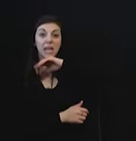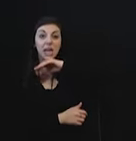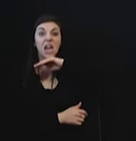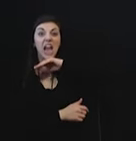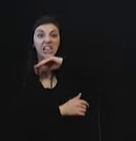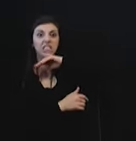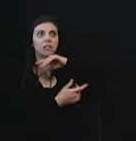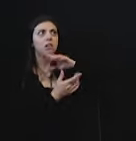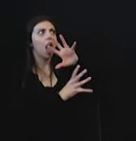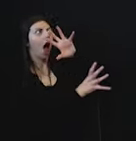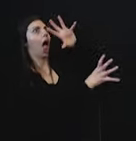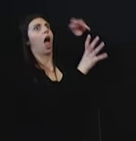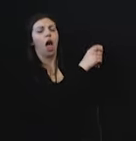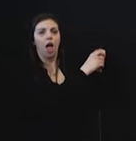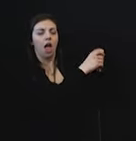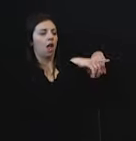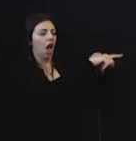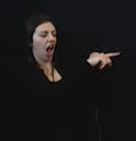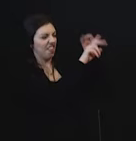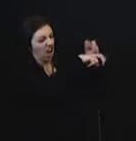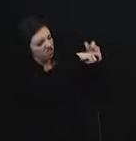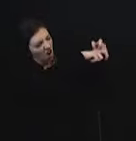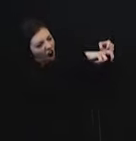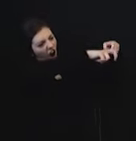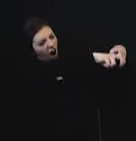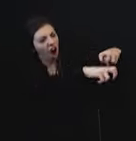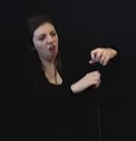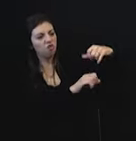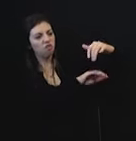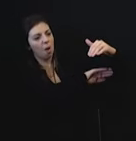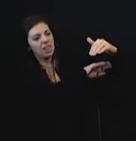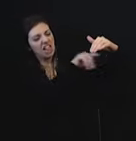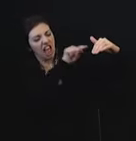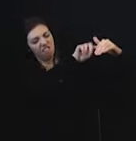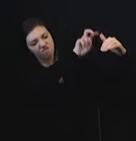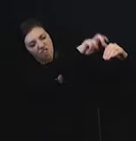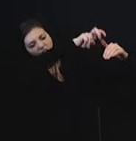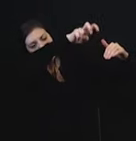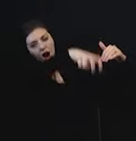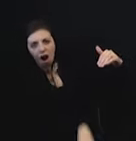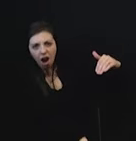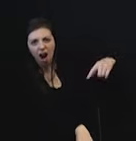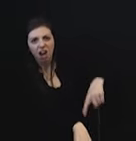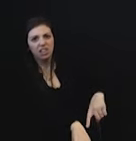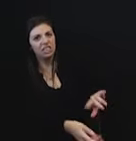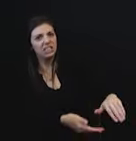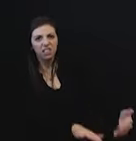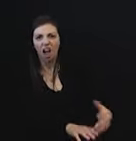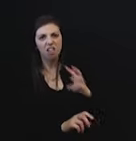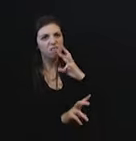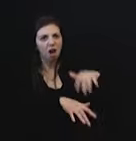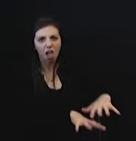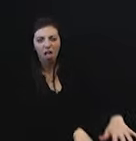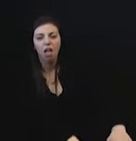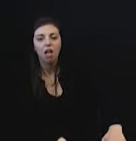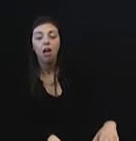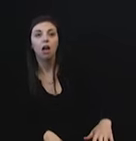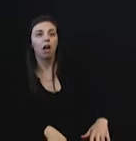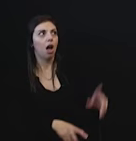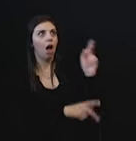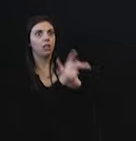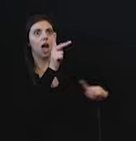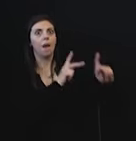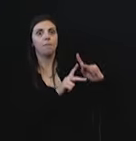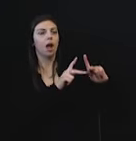drowned in the water. The herdsmen fled to the town nearby and surrounding countryside, spreading the news as